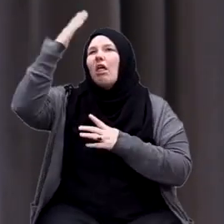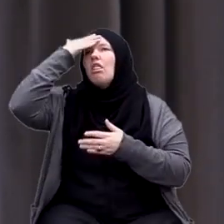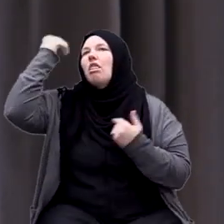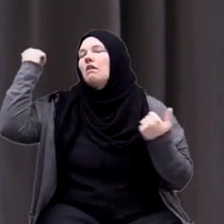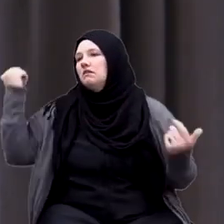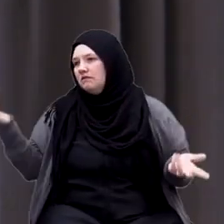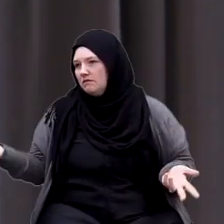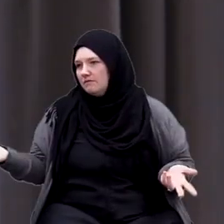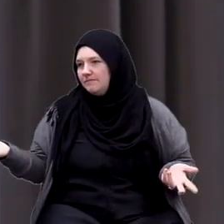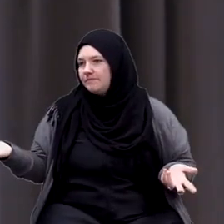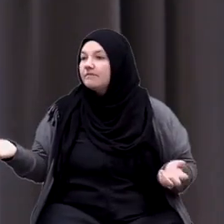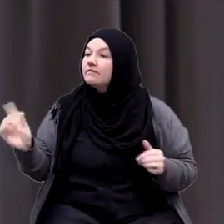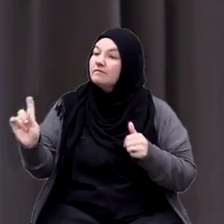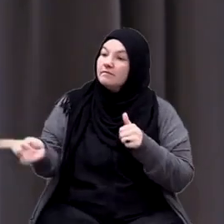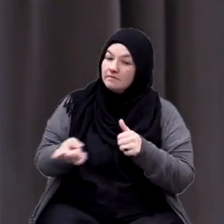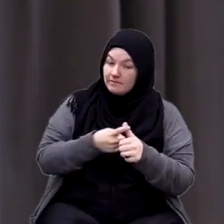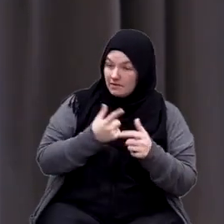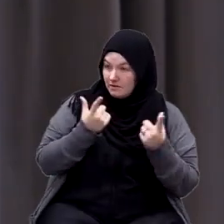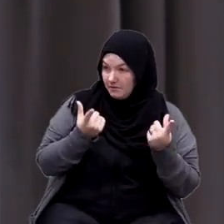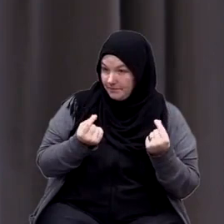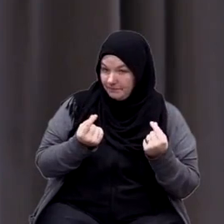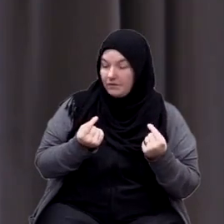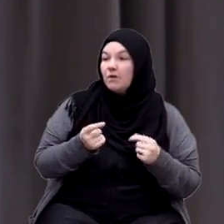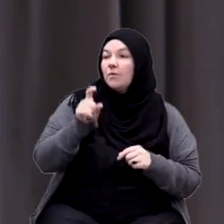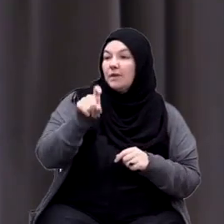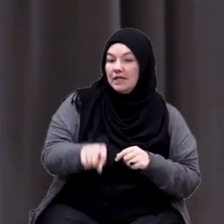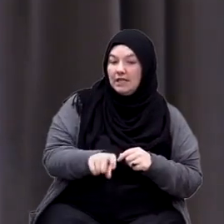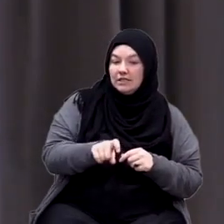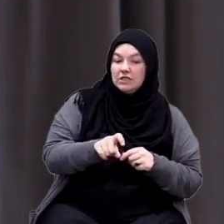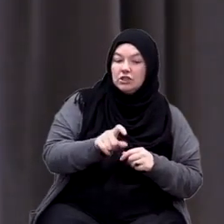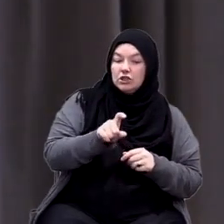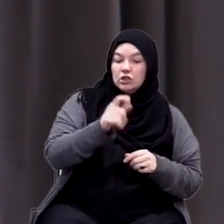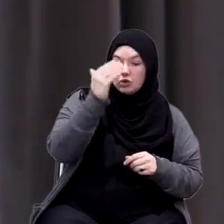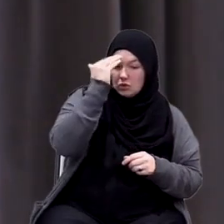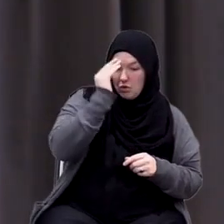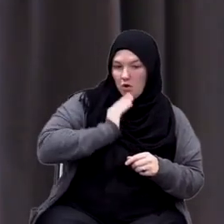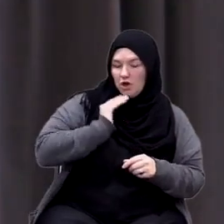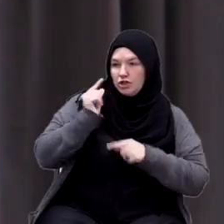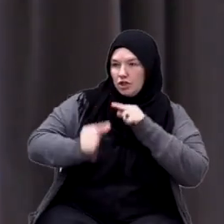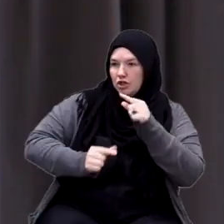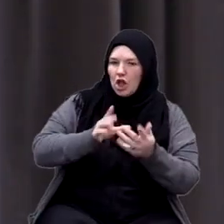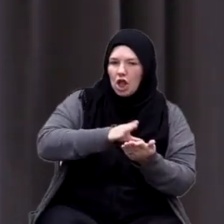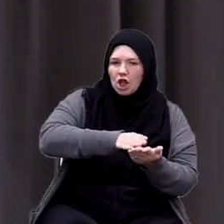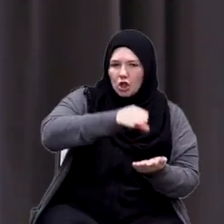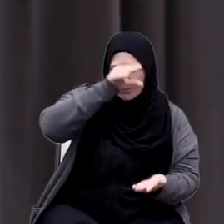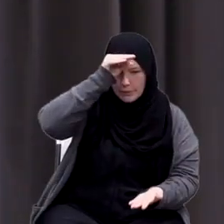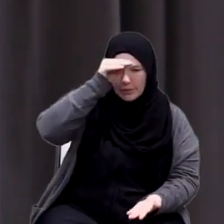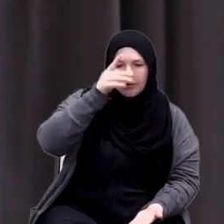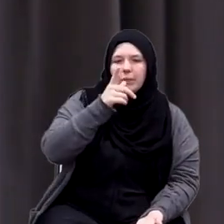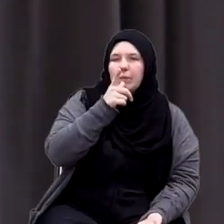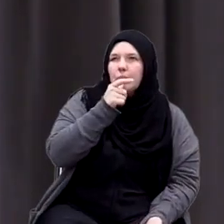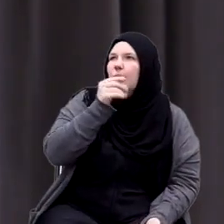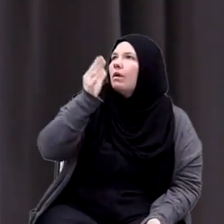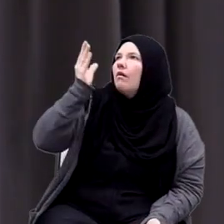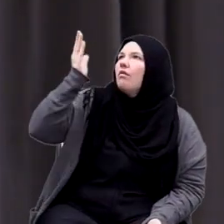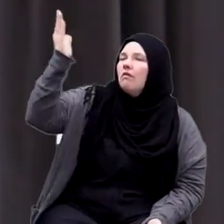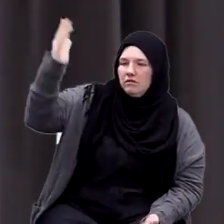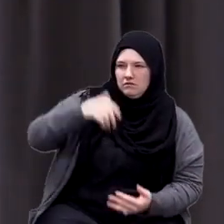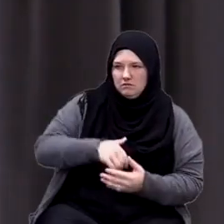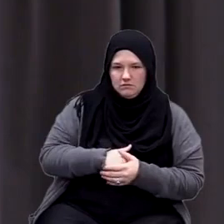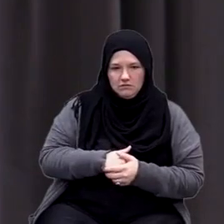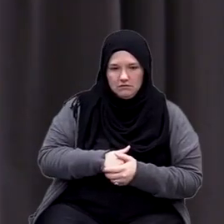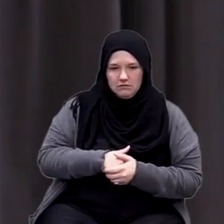So the first thing is, we need our generation to start learning who Allah is